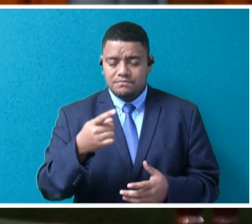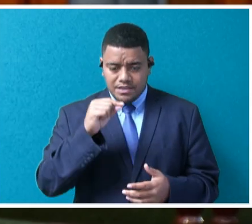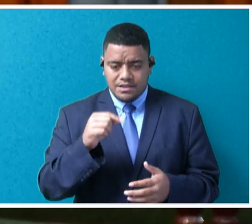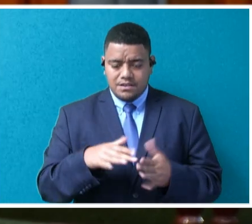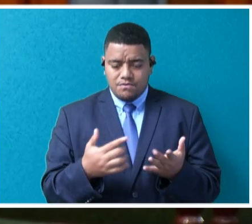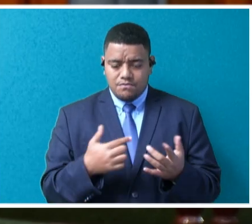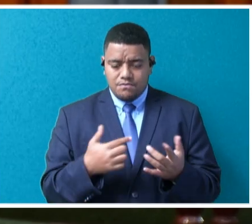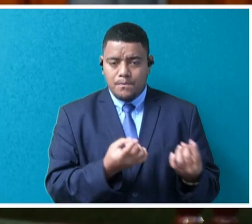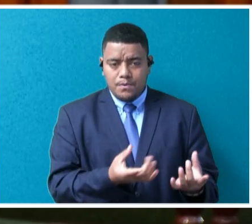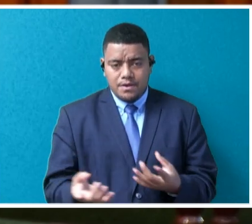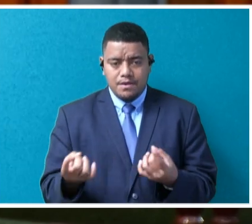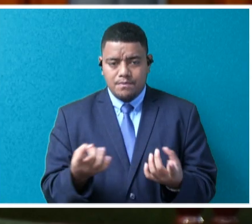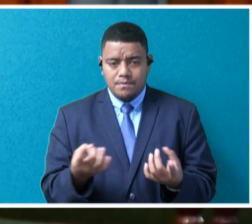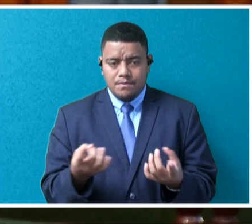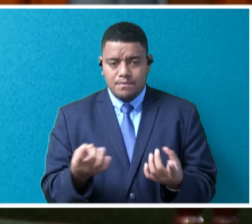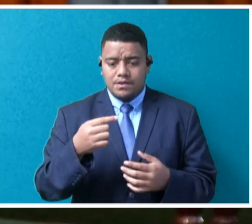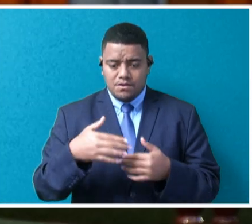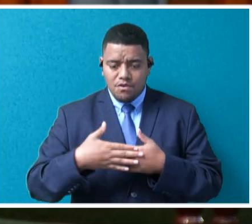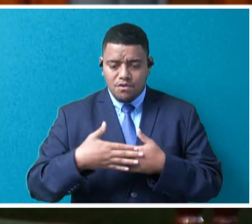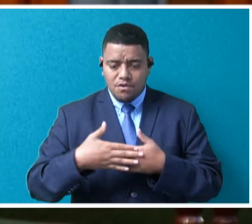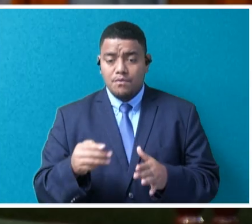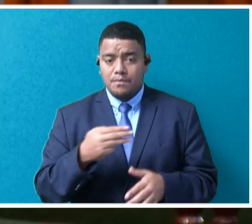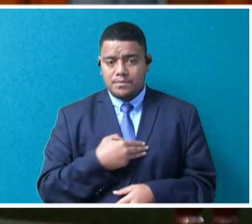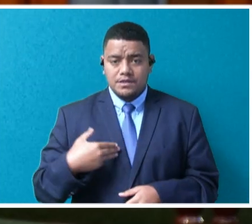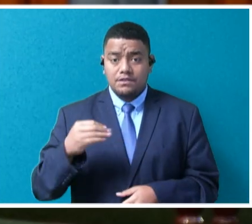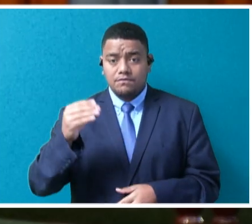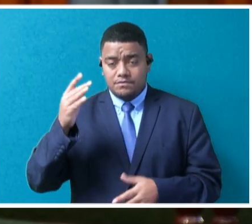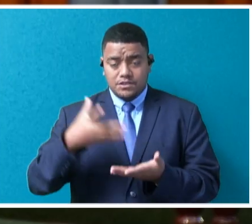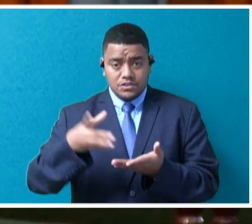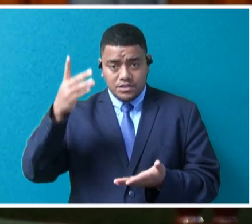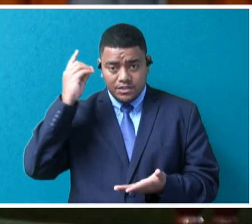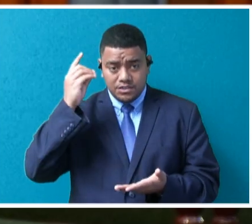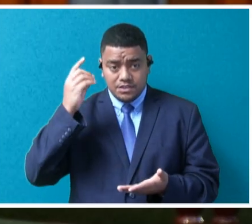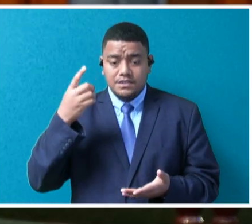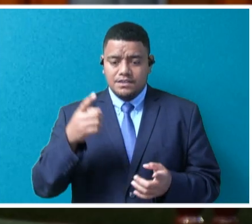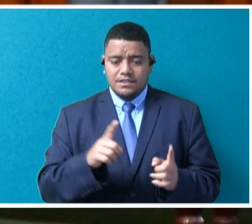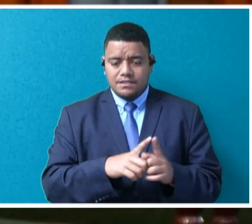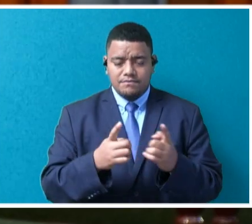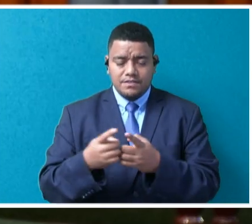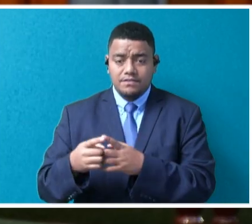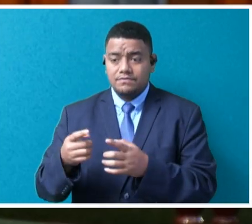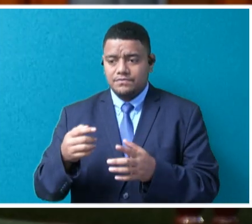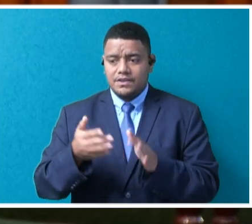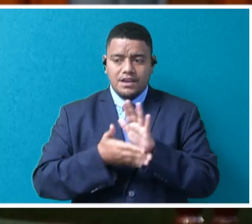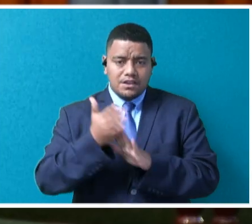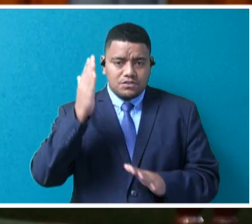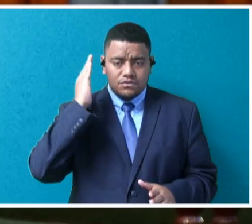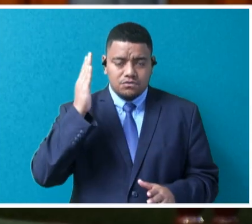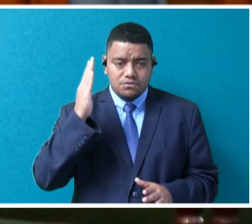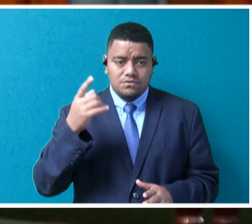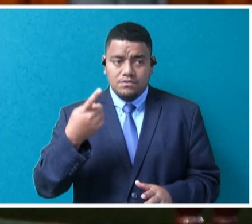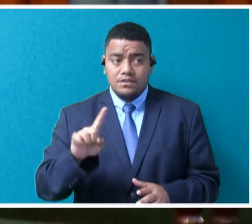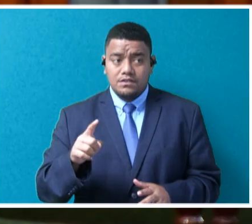ni kuwa. Na nonda sa mendolawa na minister ni buli. So na korni buli tordake secondary school. Na